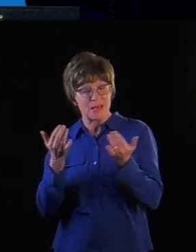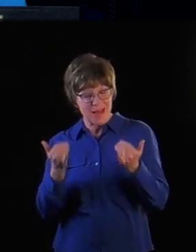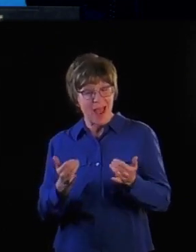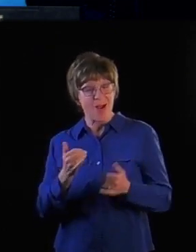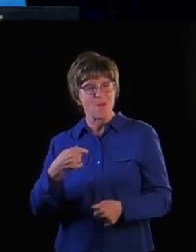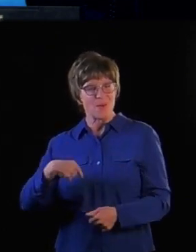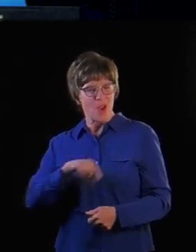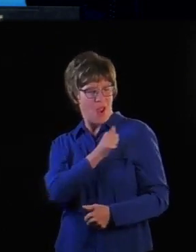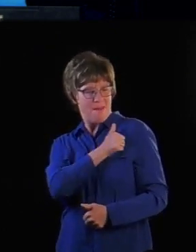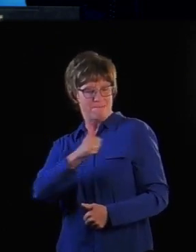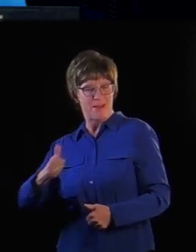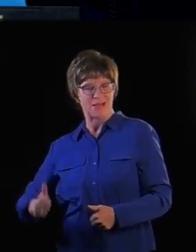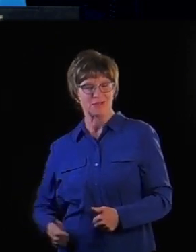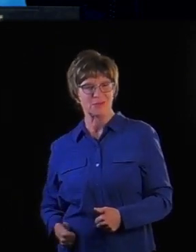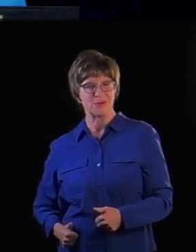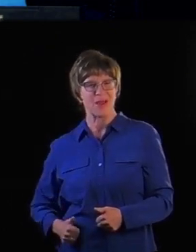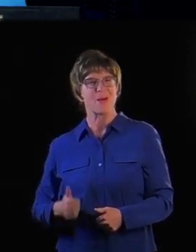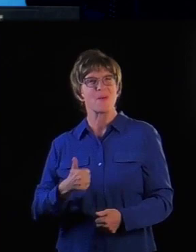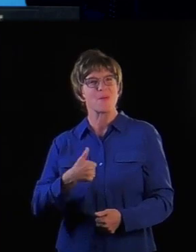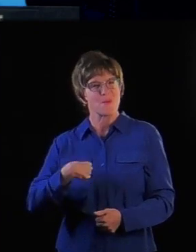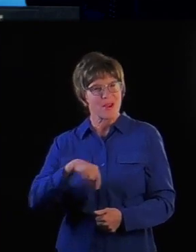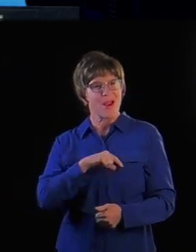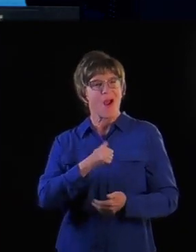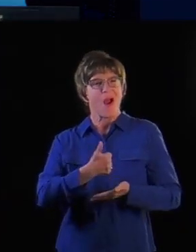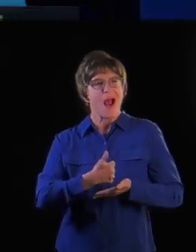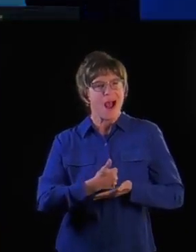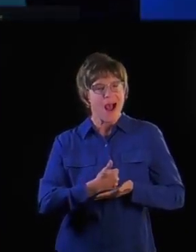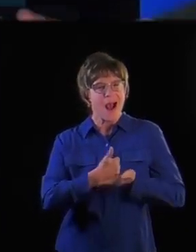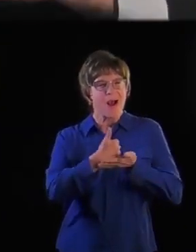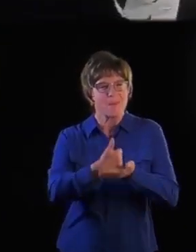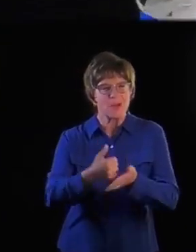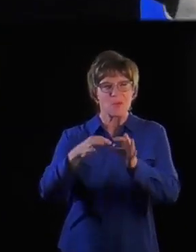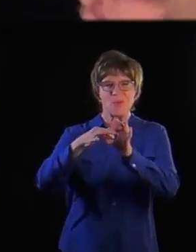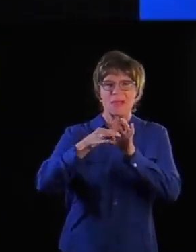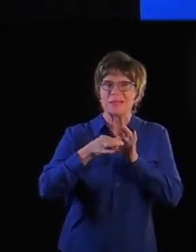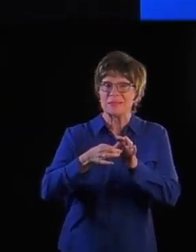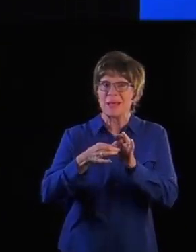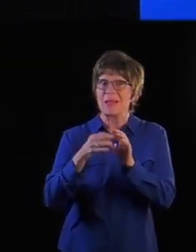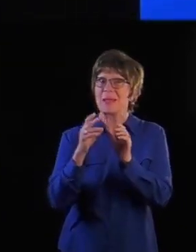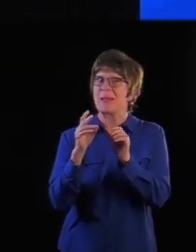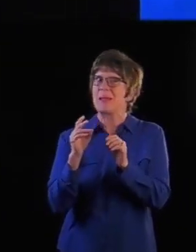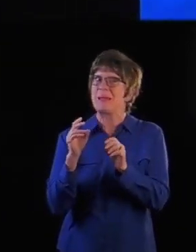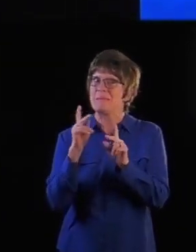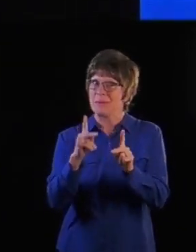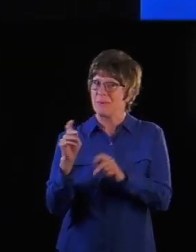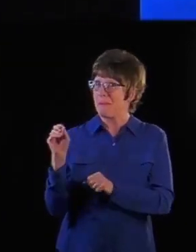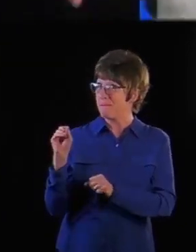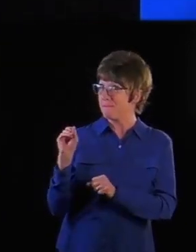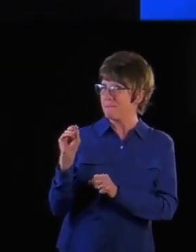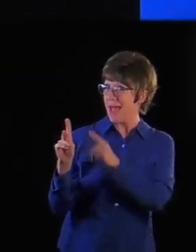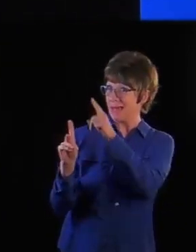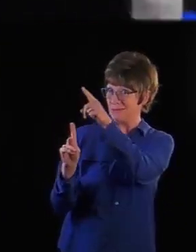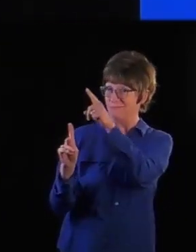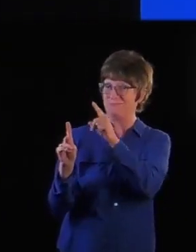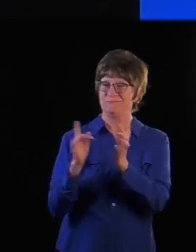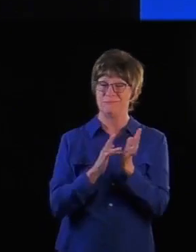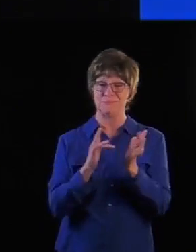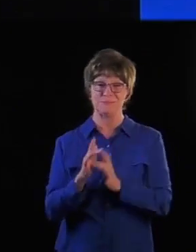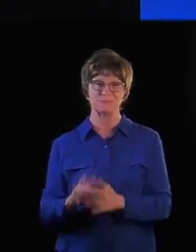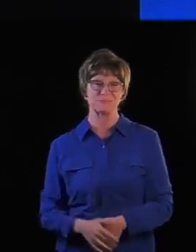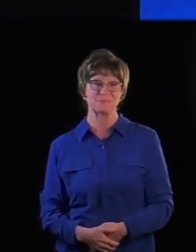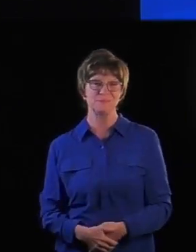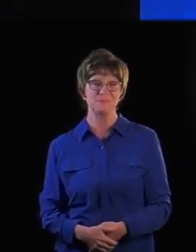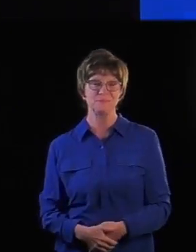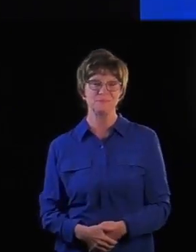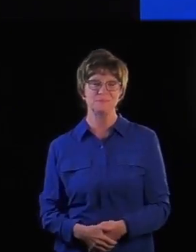we are now helping to reconcile people back to Jesus. That's what it's about. So today, as